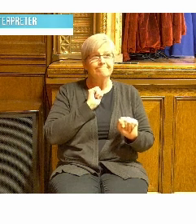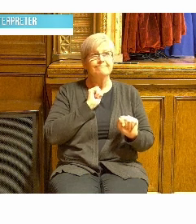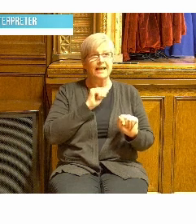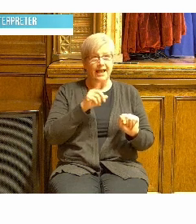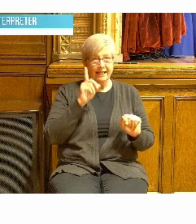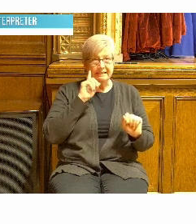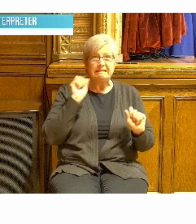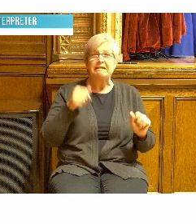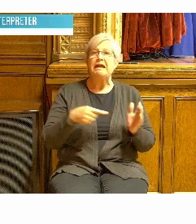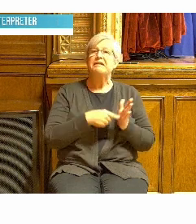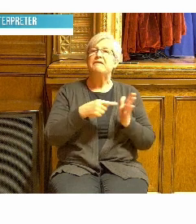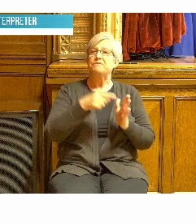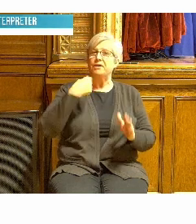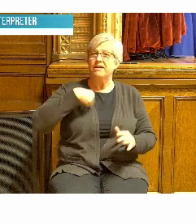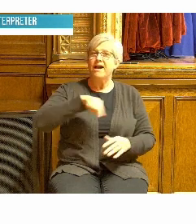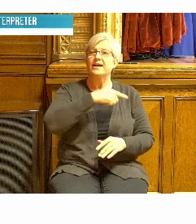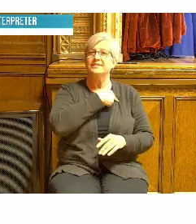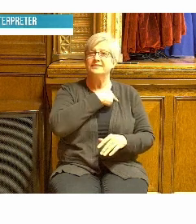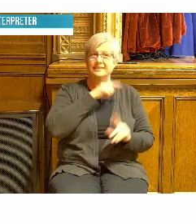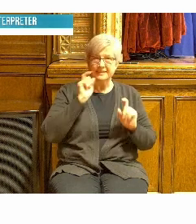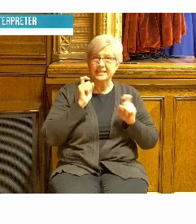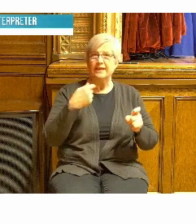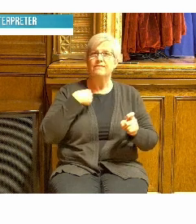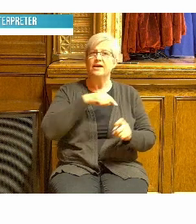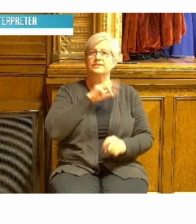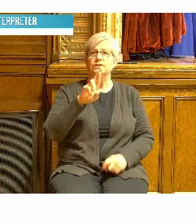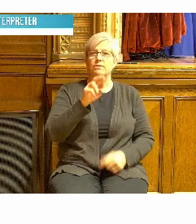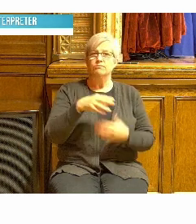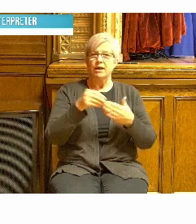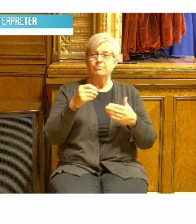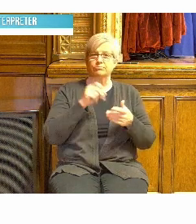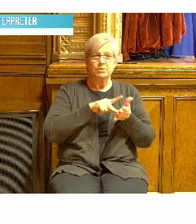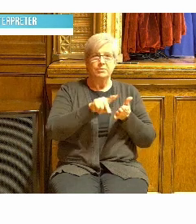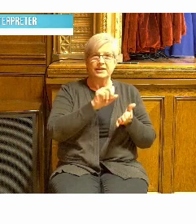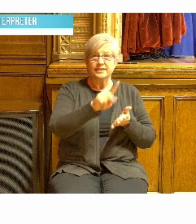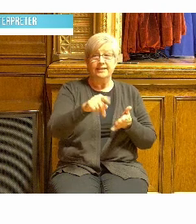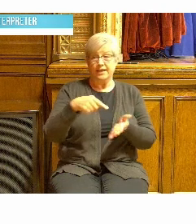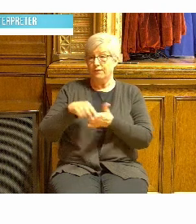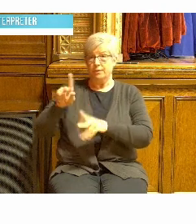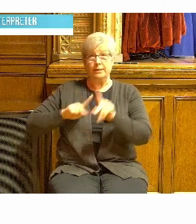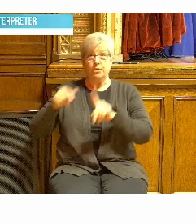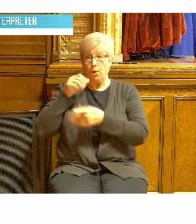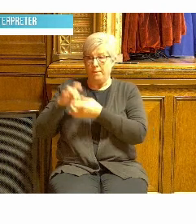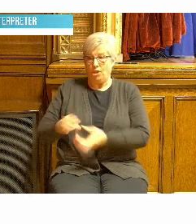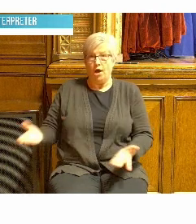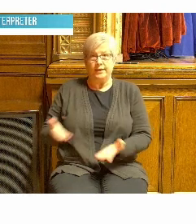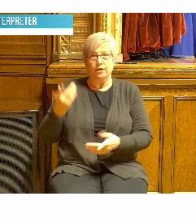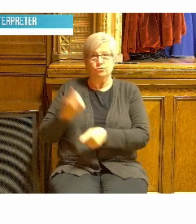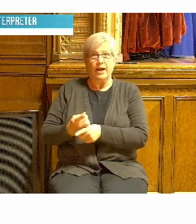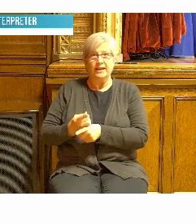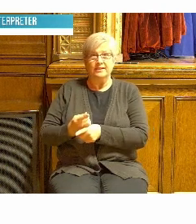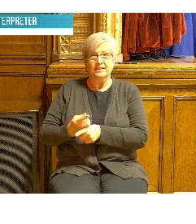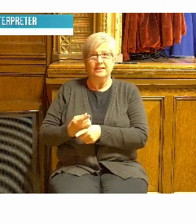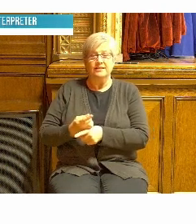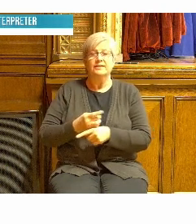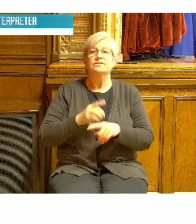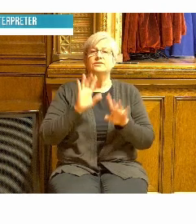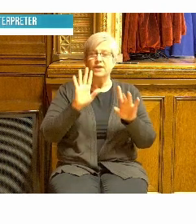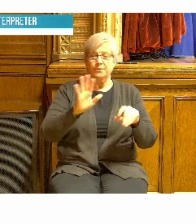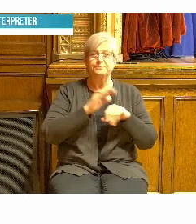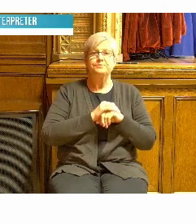I think they can afford us to give us reparations. They can afford people who don't even belong here, right?